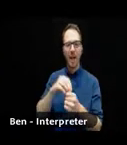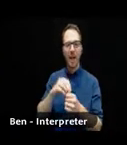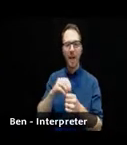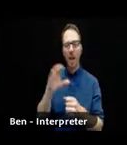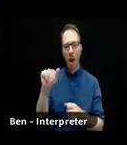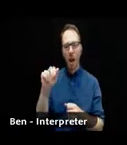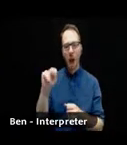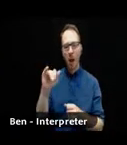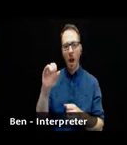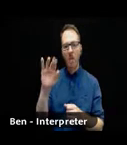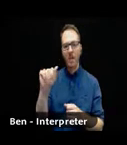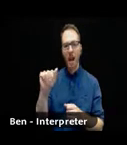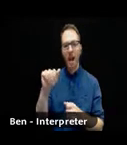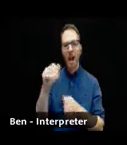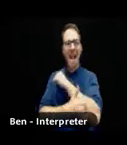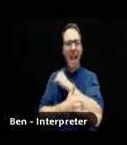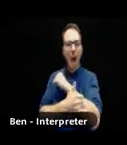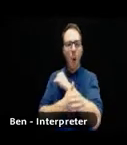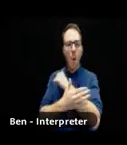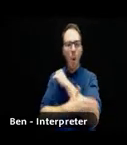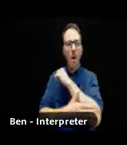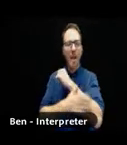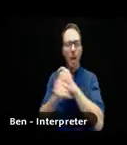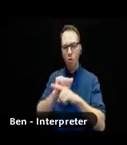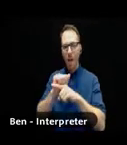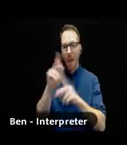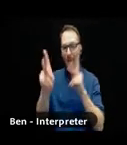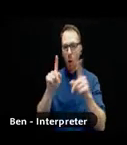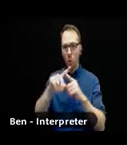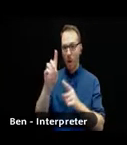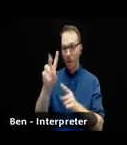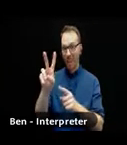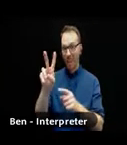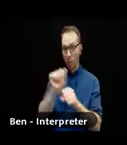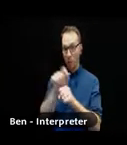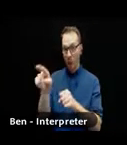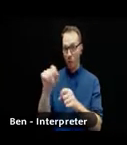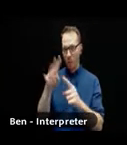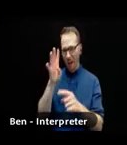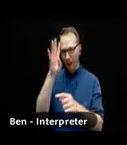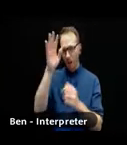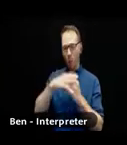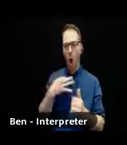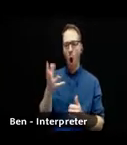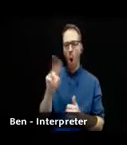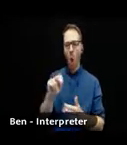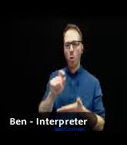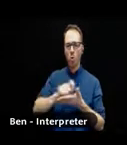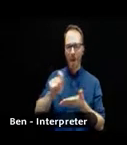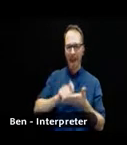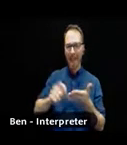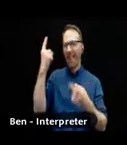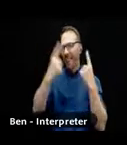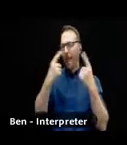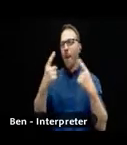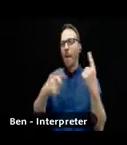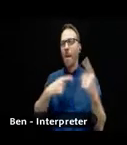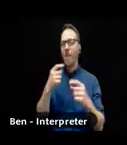around training folks to do domestic violence work there, and then trying to come up with our own writing and thinking about